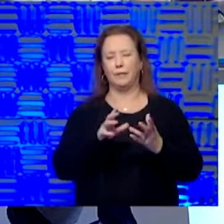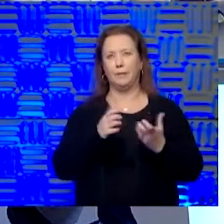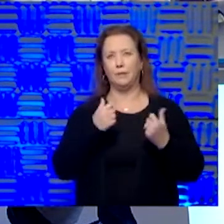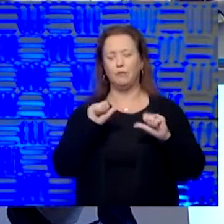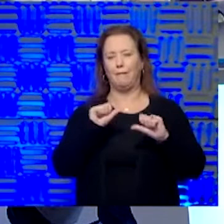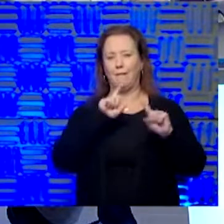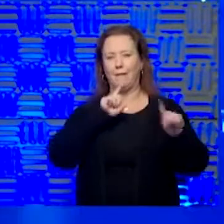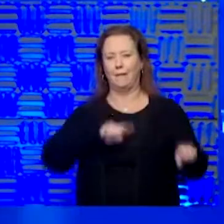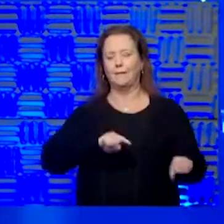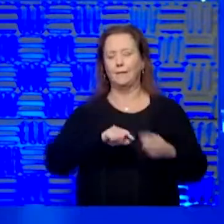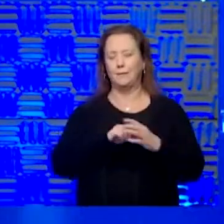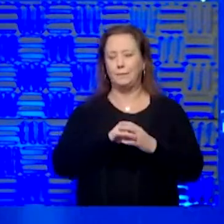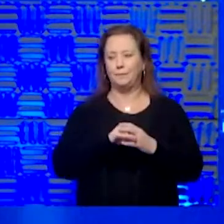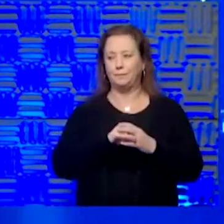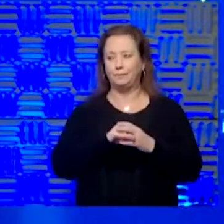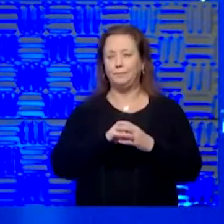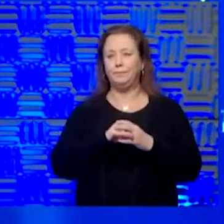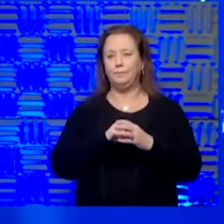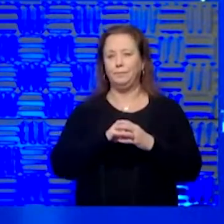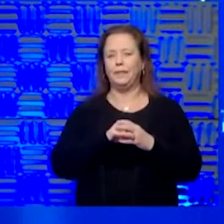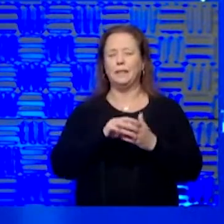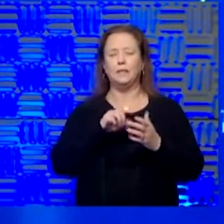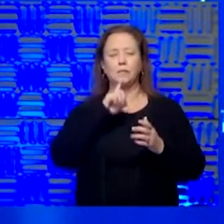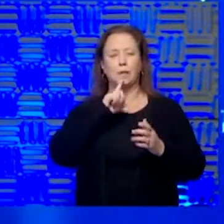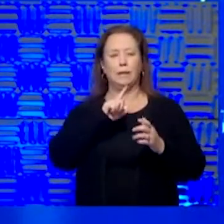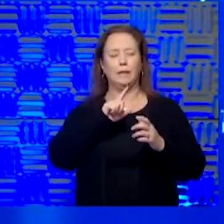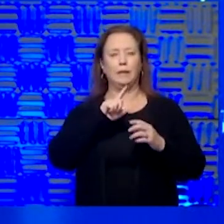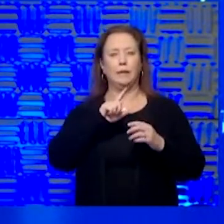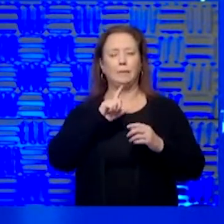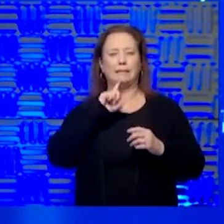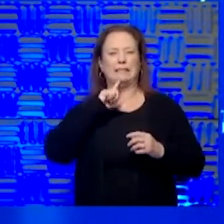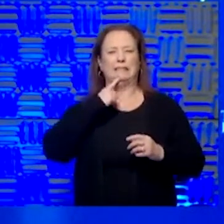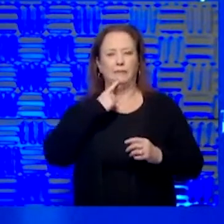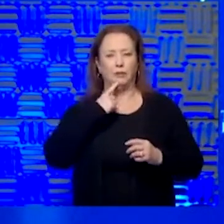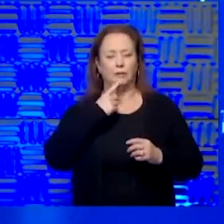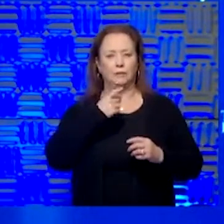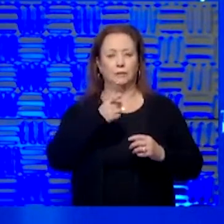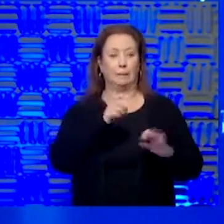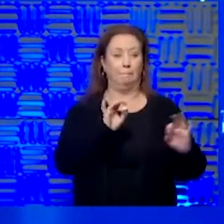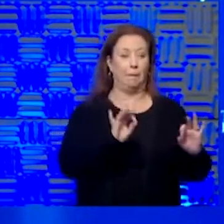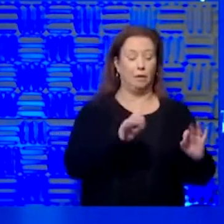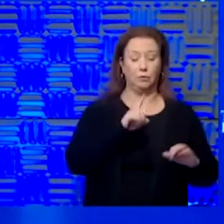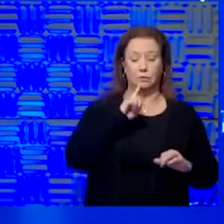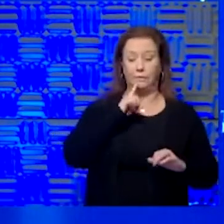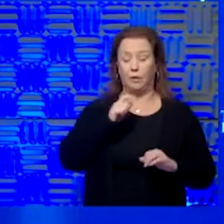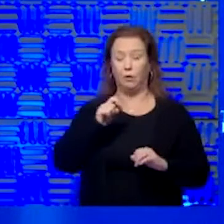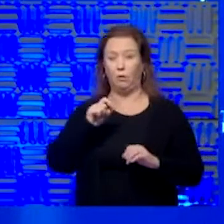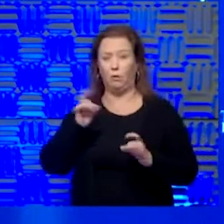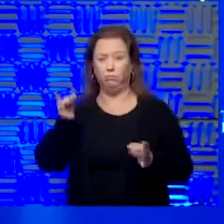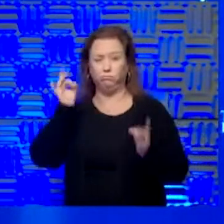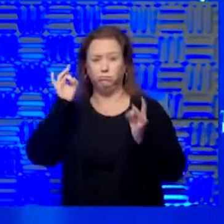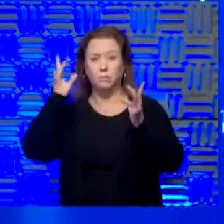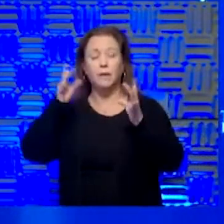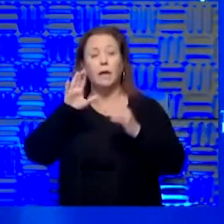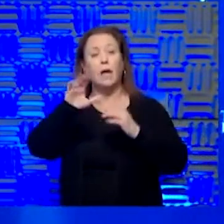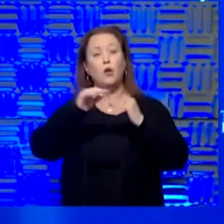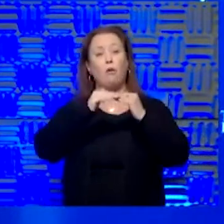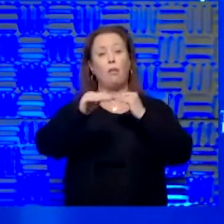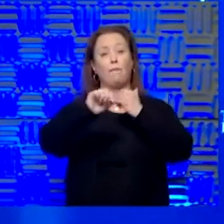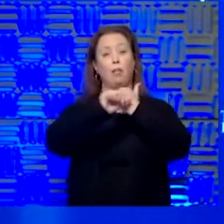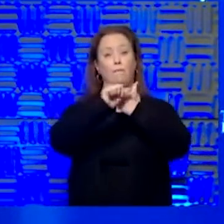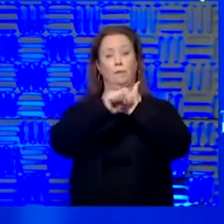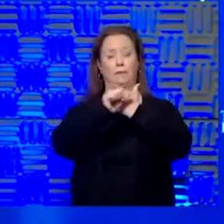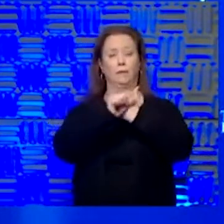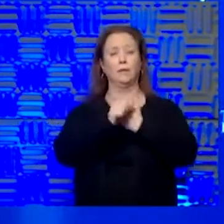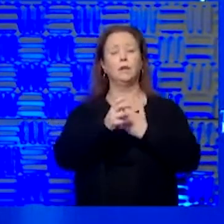a stab at it. It's all about a degree of severity and your level of risk in what you do. What we know